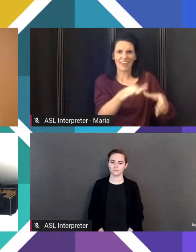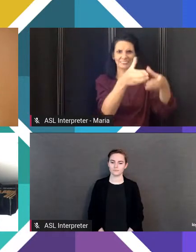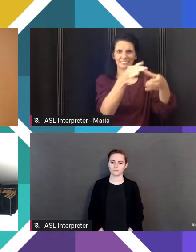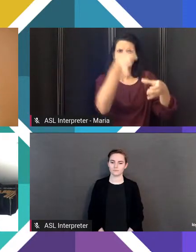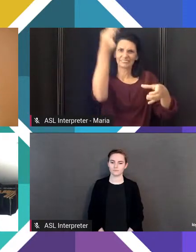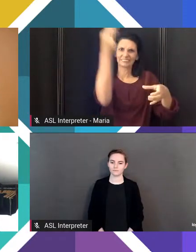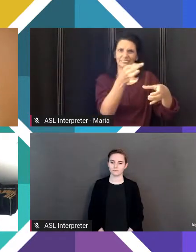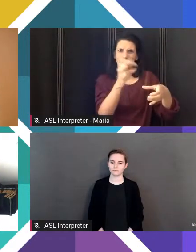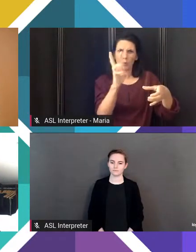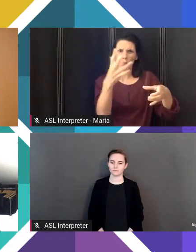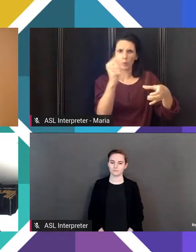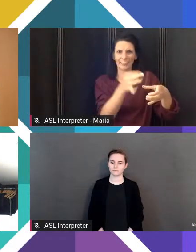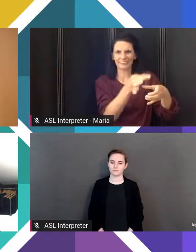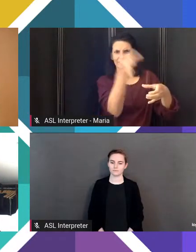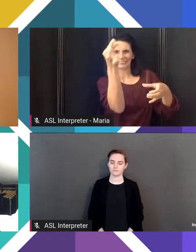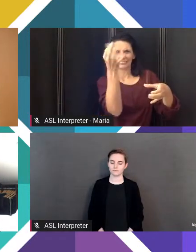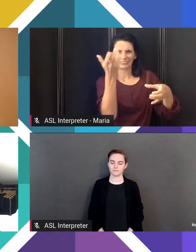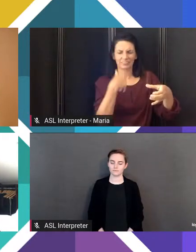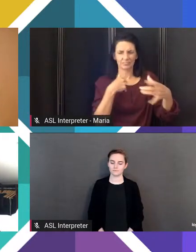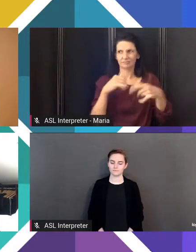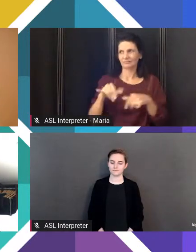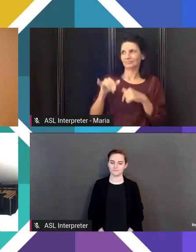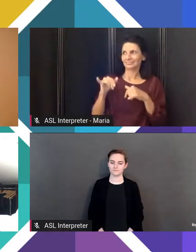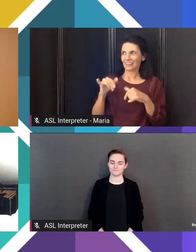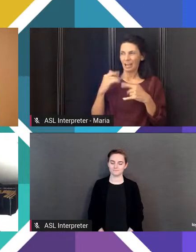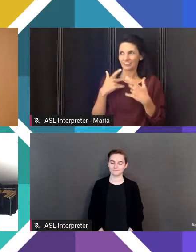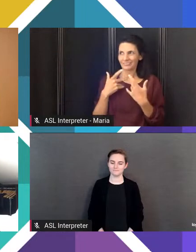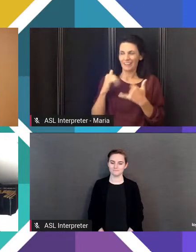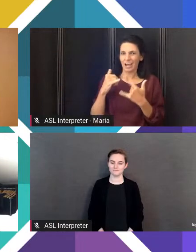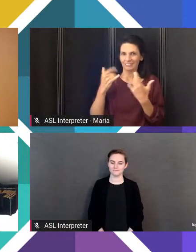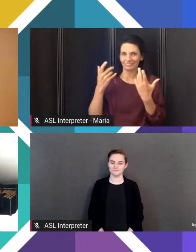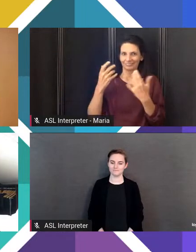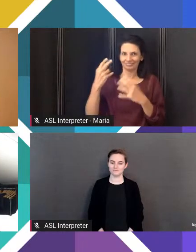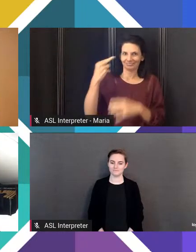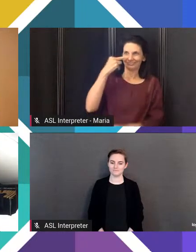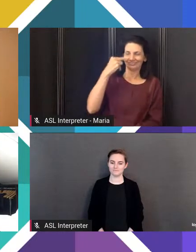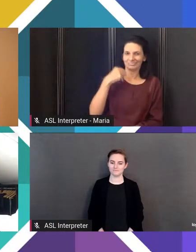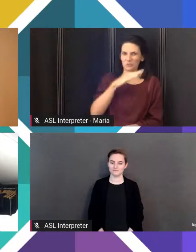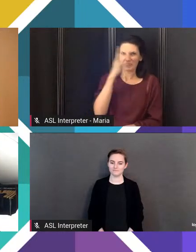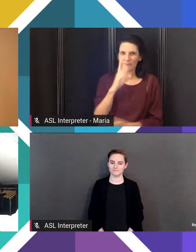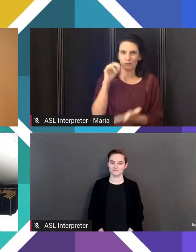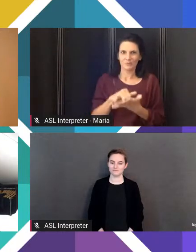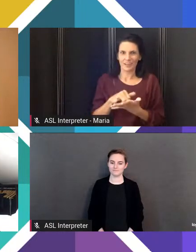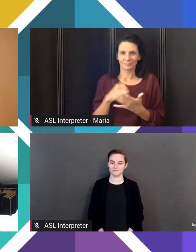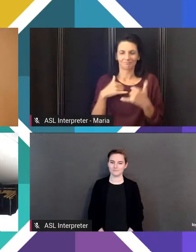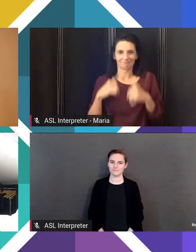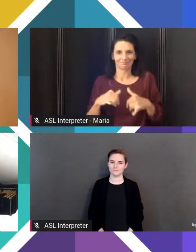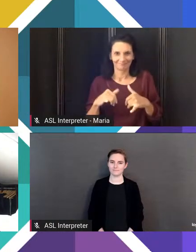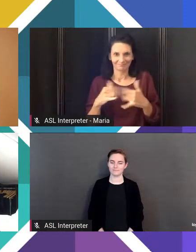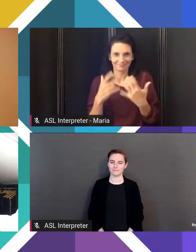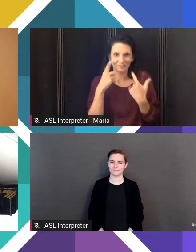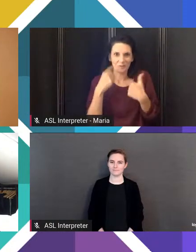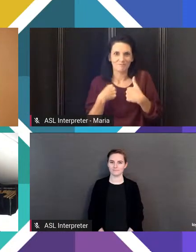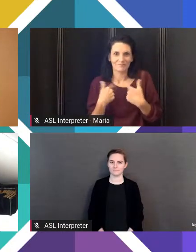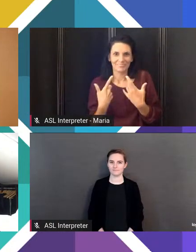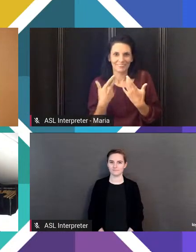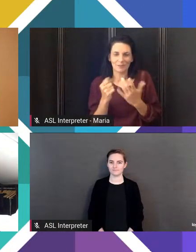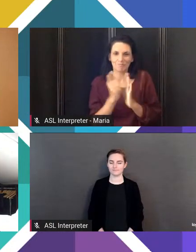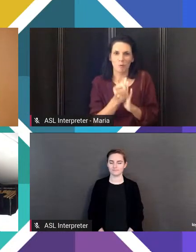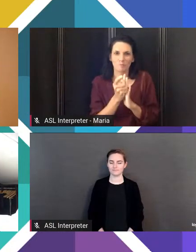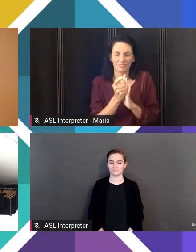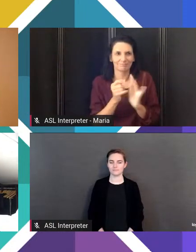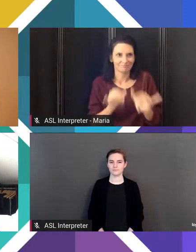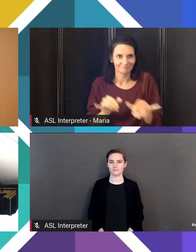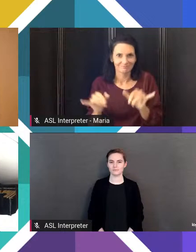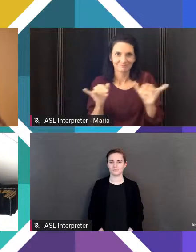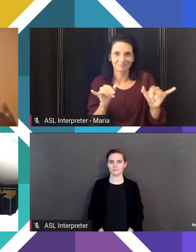like, you know, it was this defining moment for me about like what is art. And so I guess similar